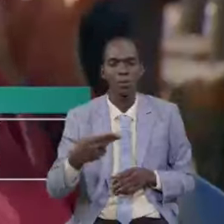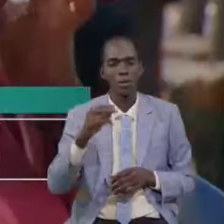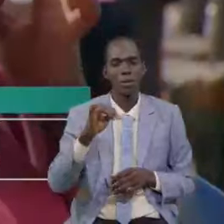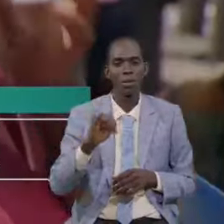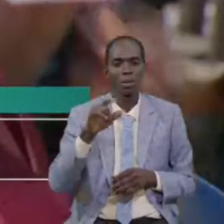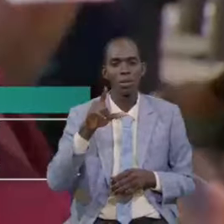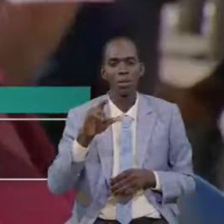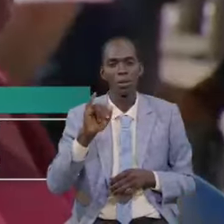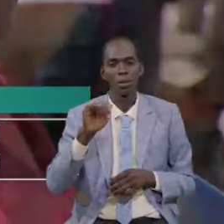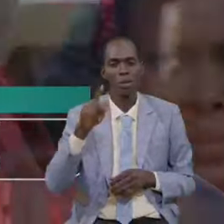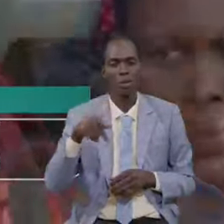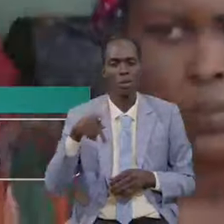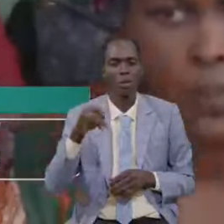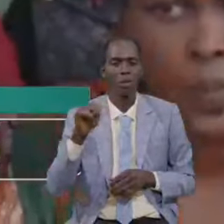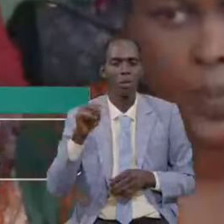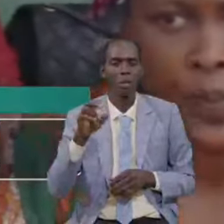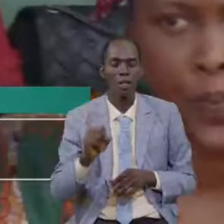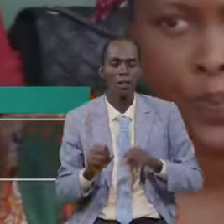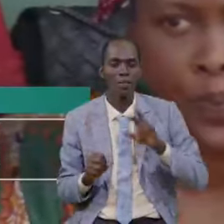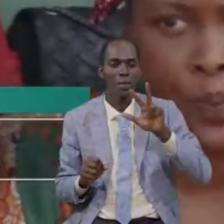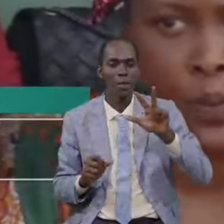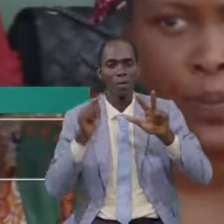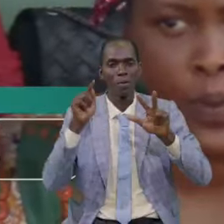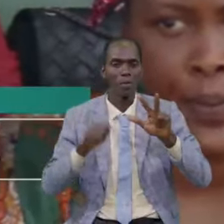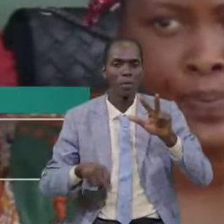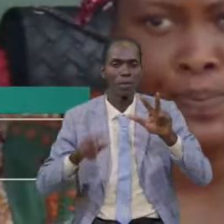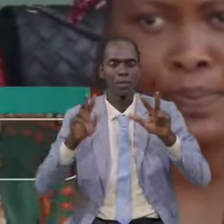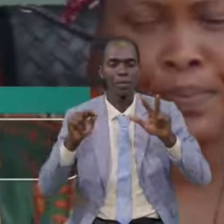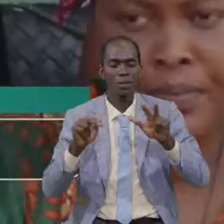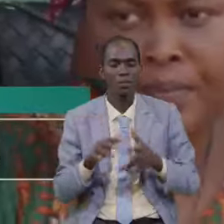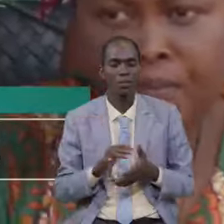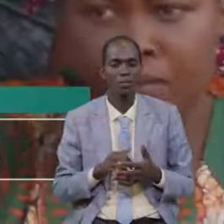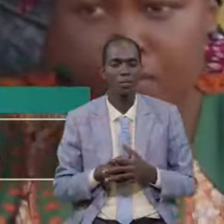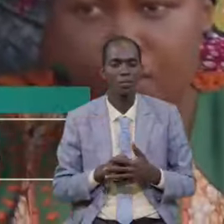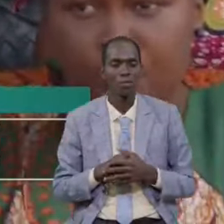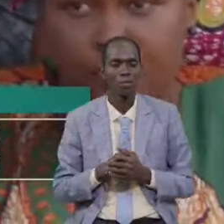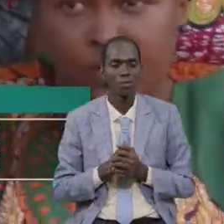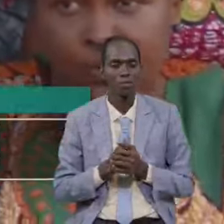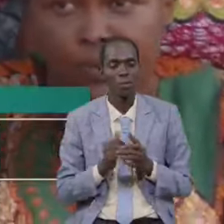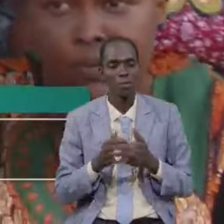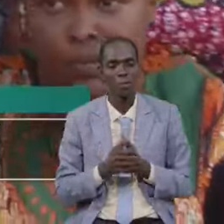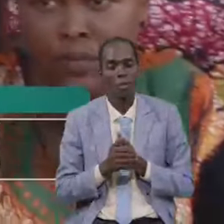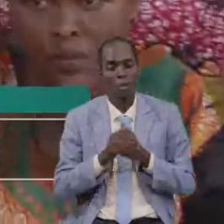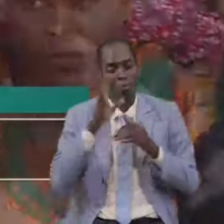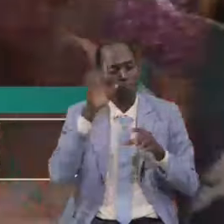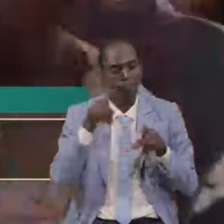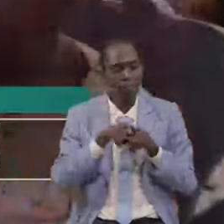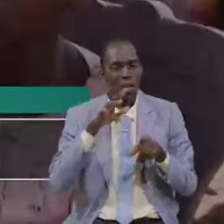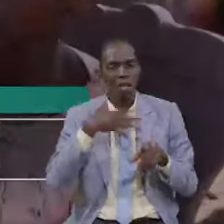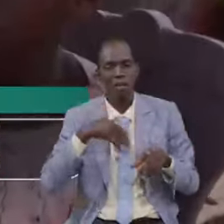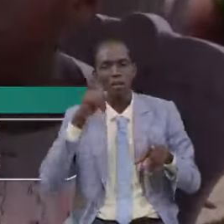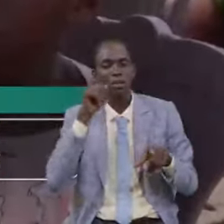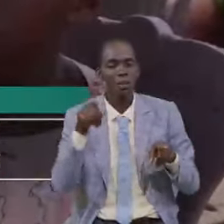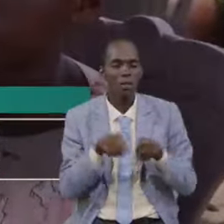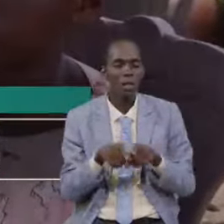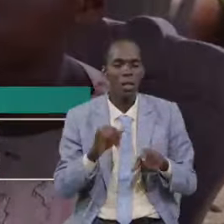Philippians chapter 3, I'm reading from verse 13. Brethren, I count not myself to have apprehended. Because